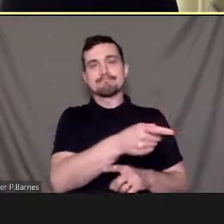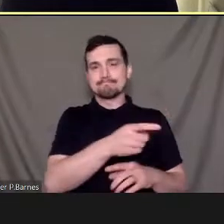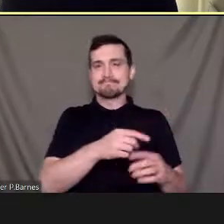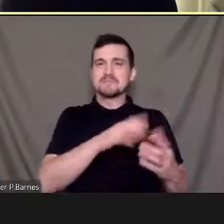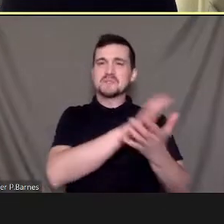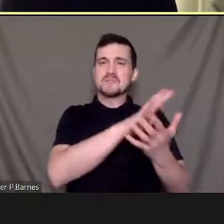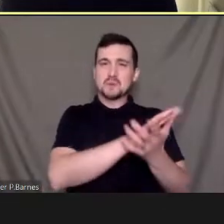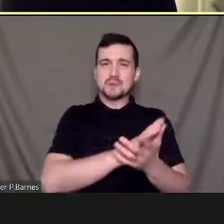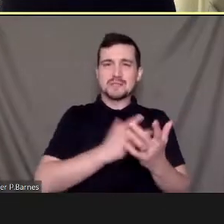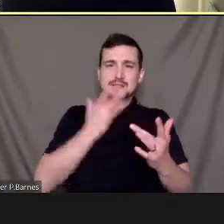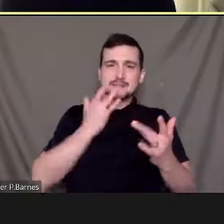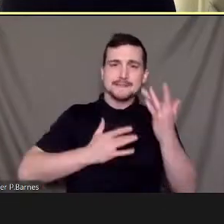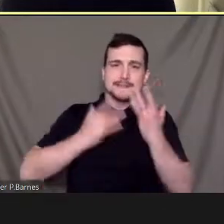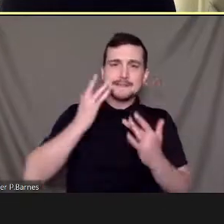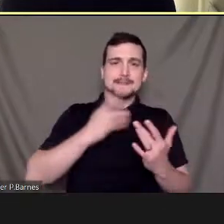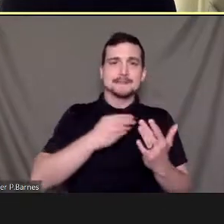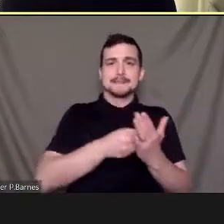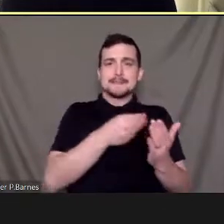schools or